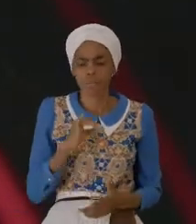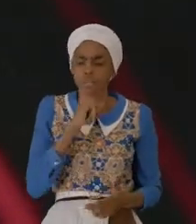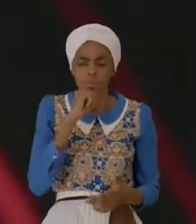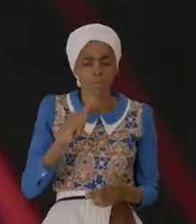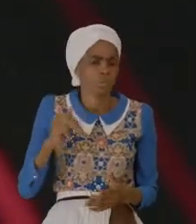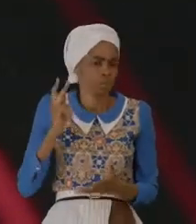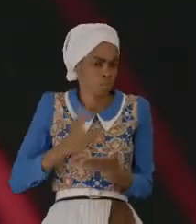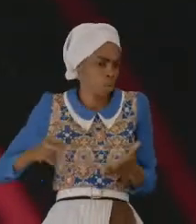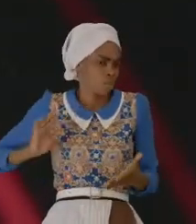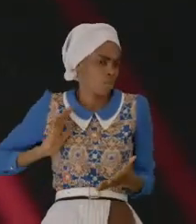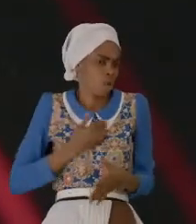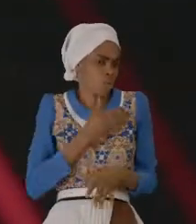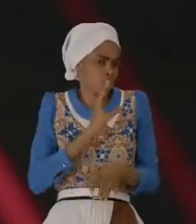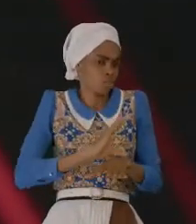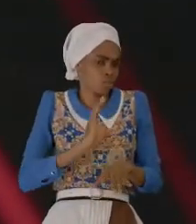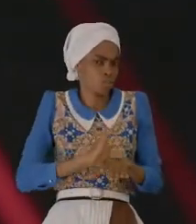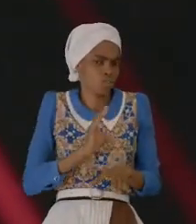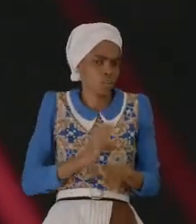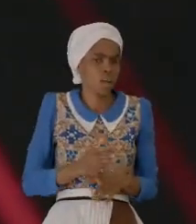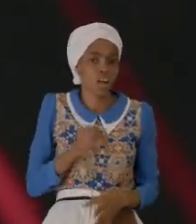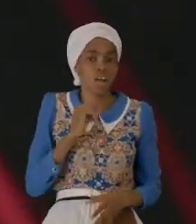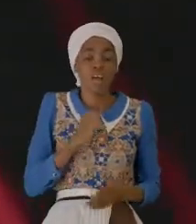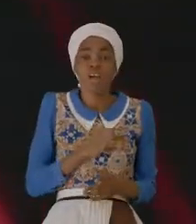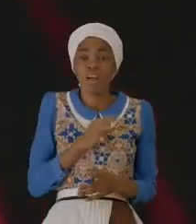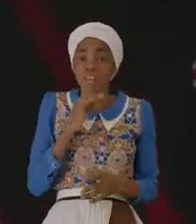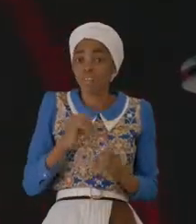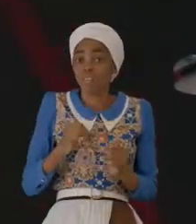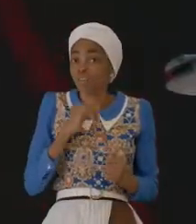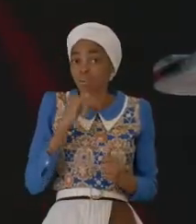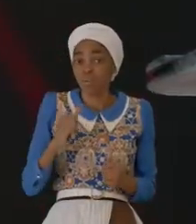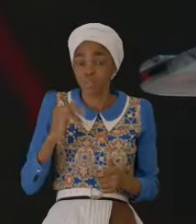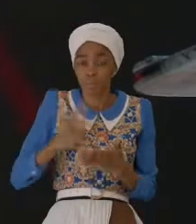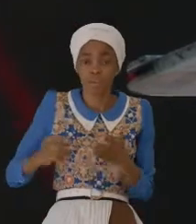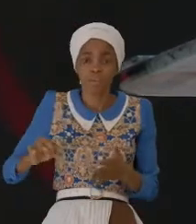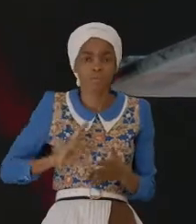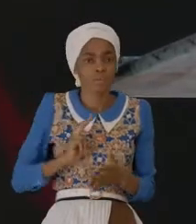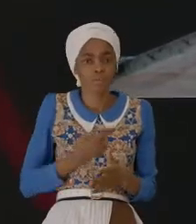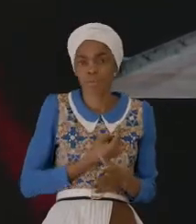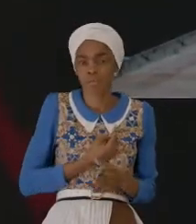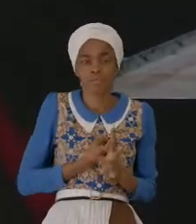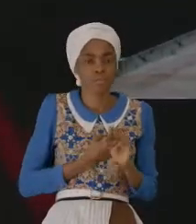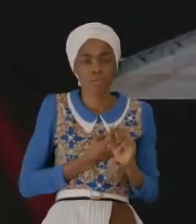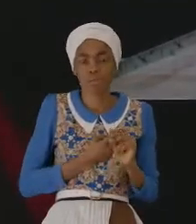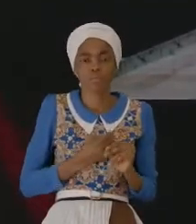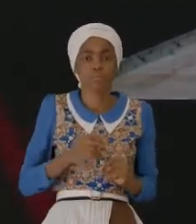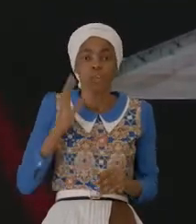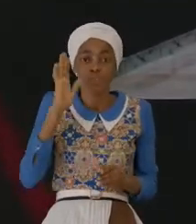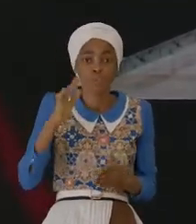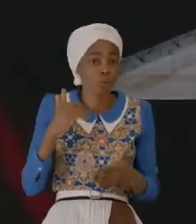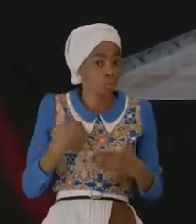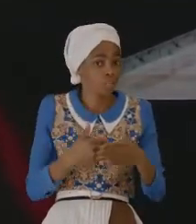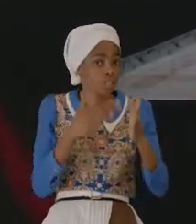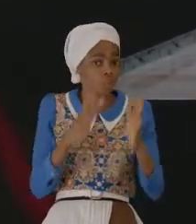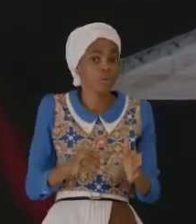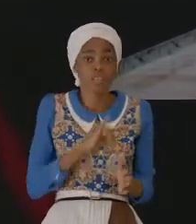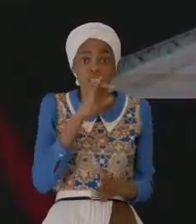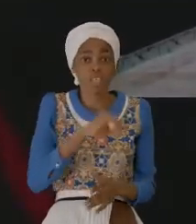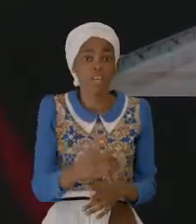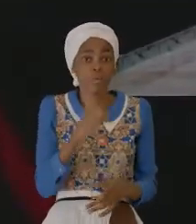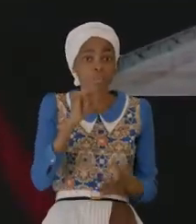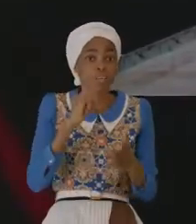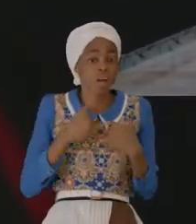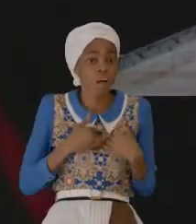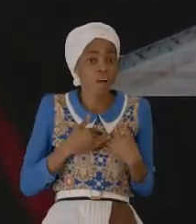that he has missed anything he if I take nothing away your neighbor is everyone that has connection with you